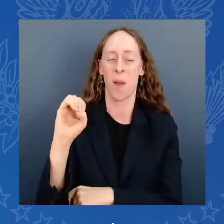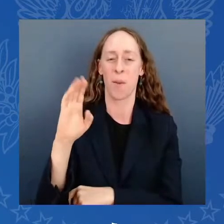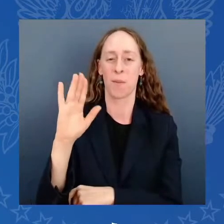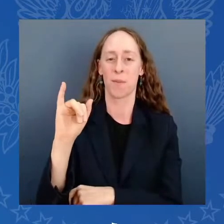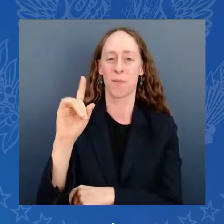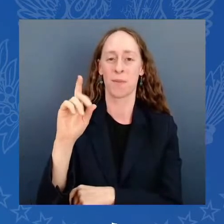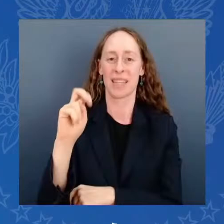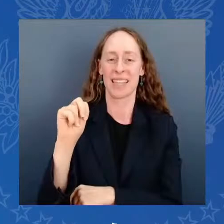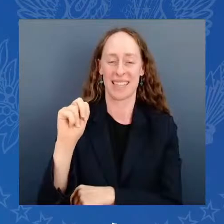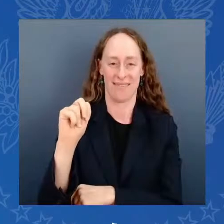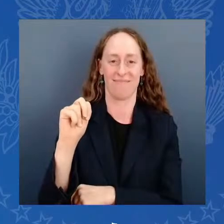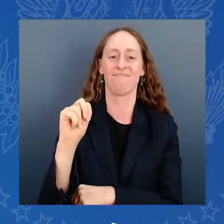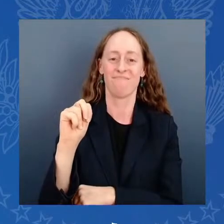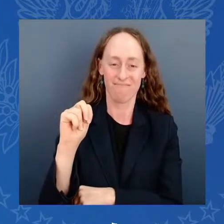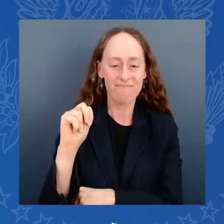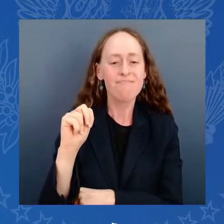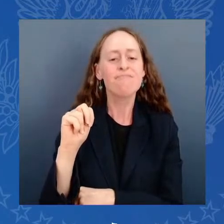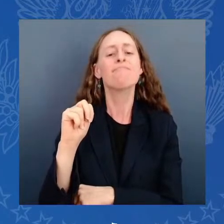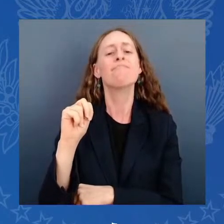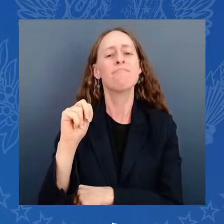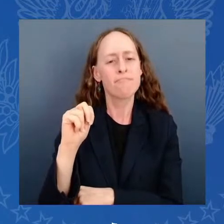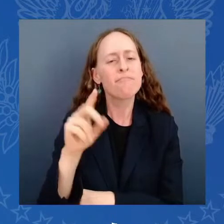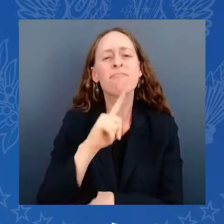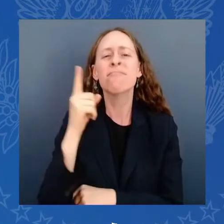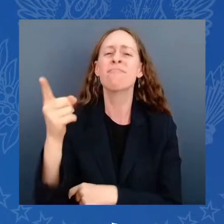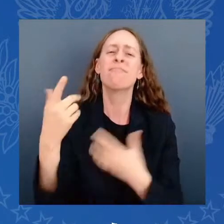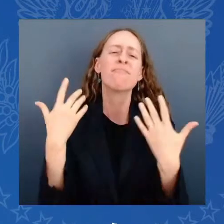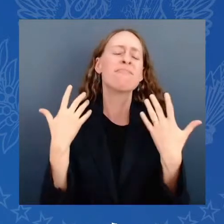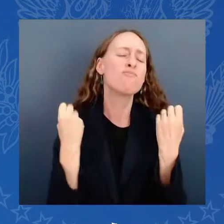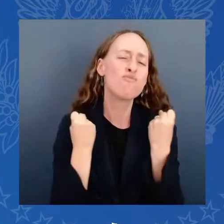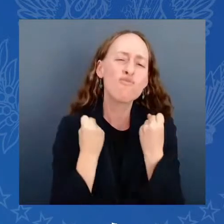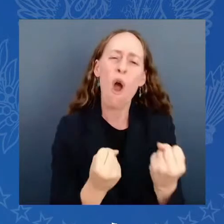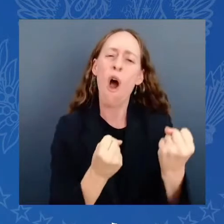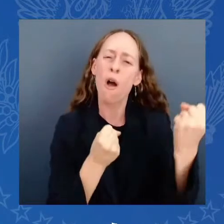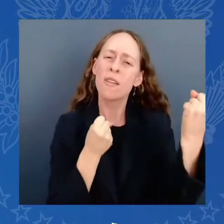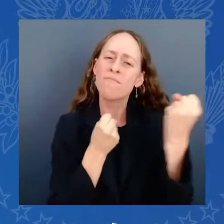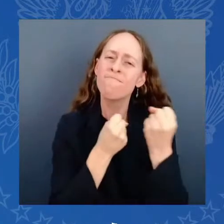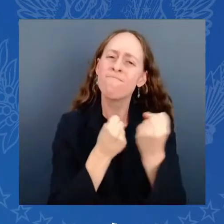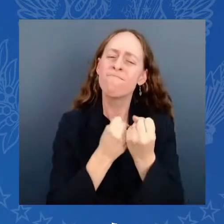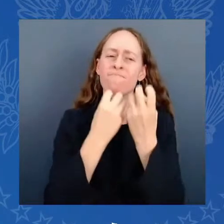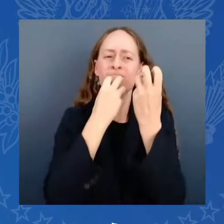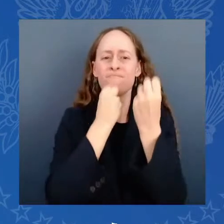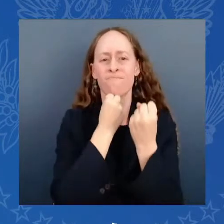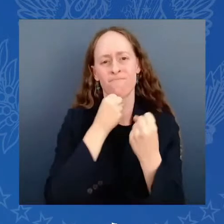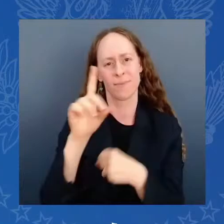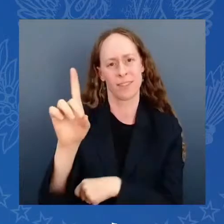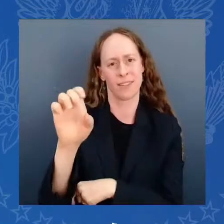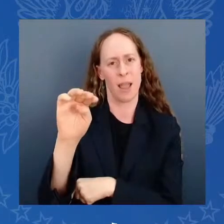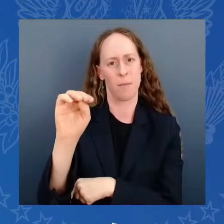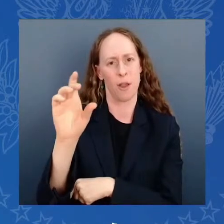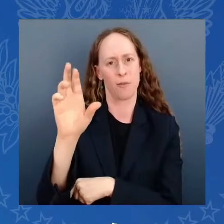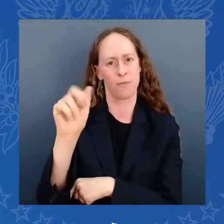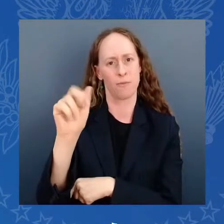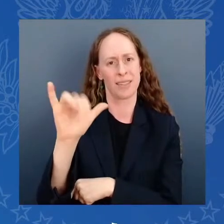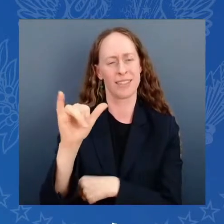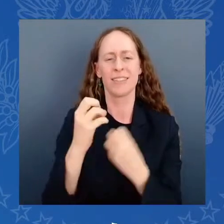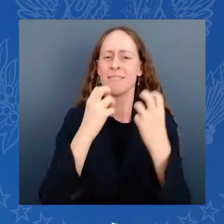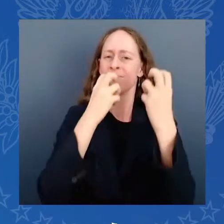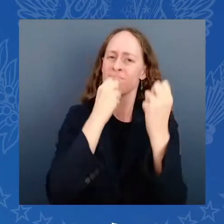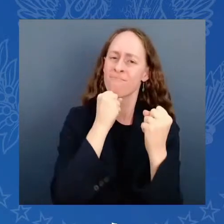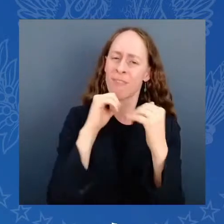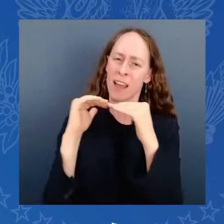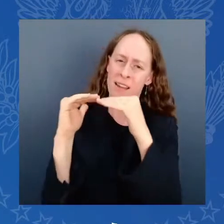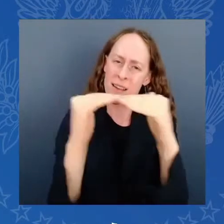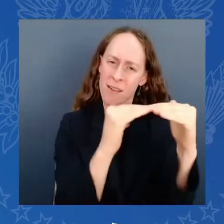of democracy and has pursued a policy of equity for all, including people of color and others who have been